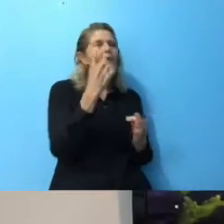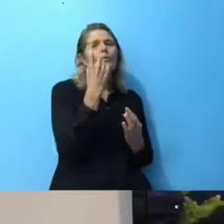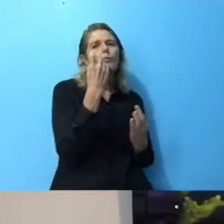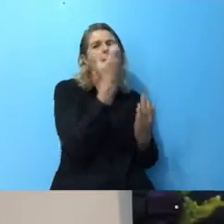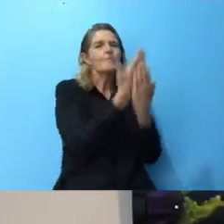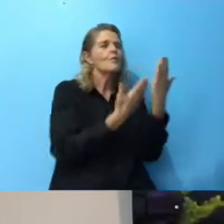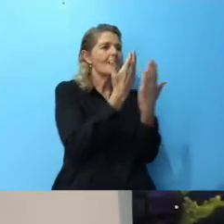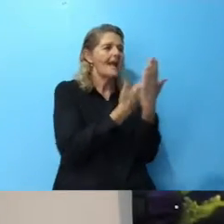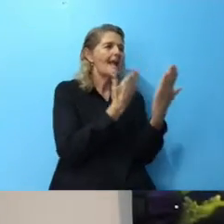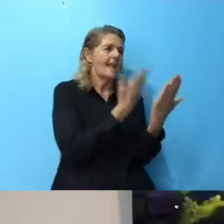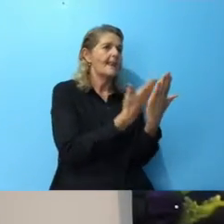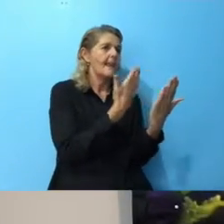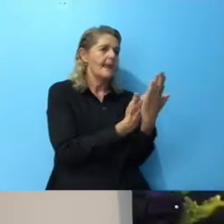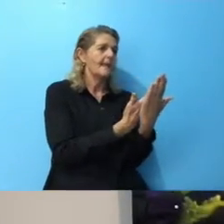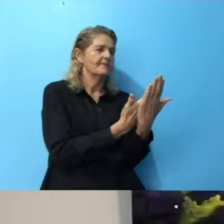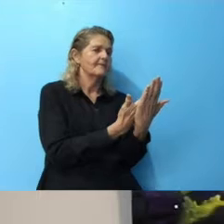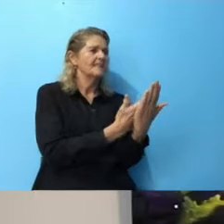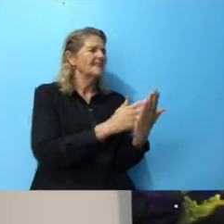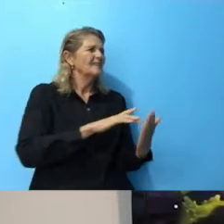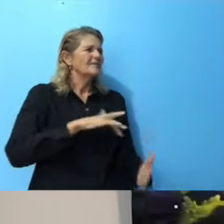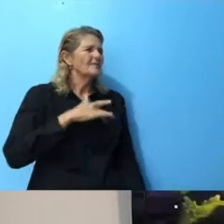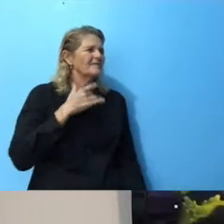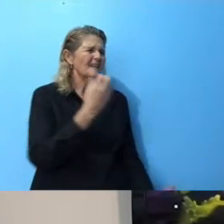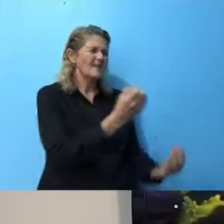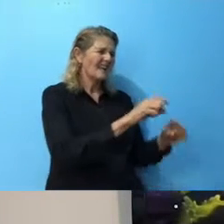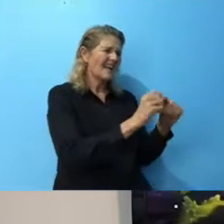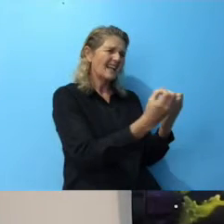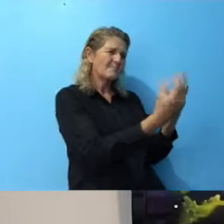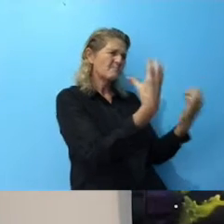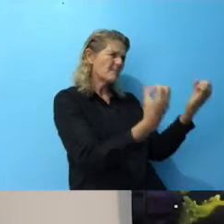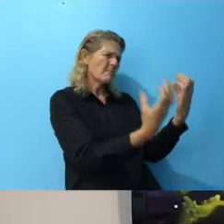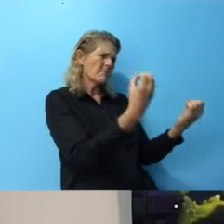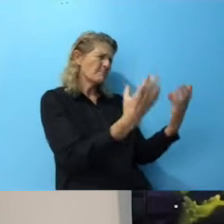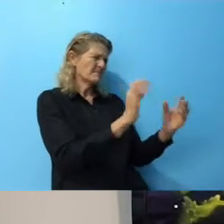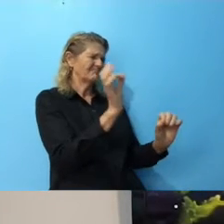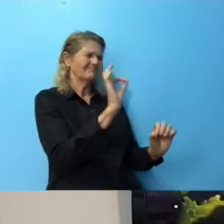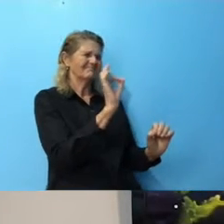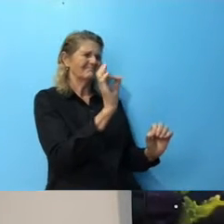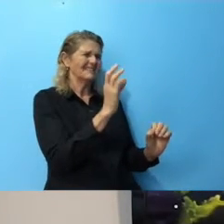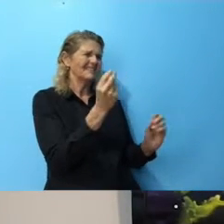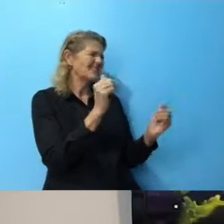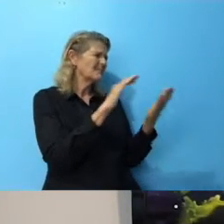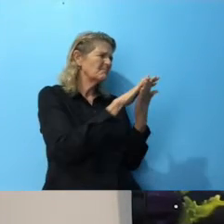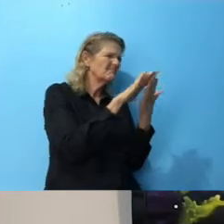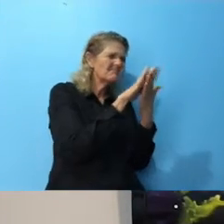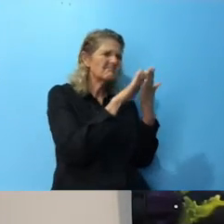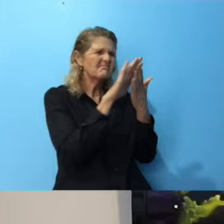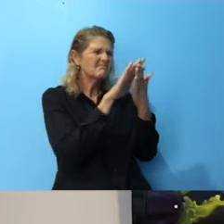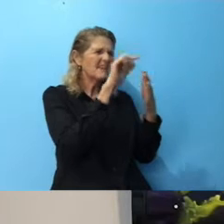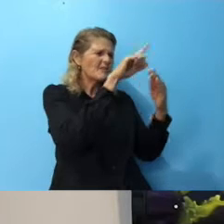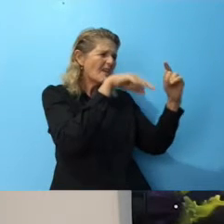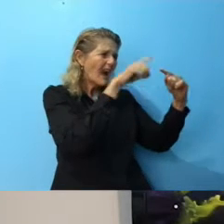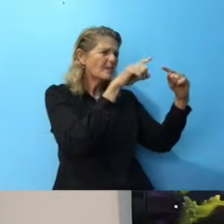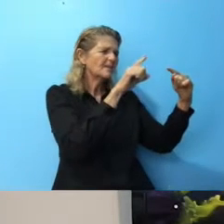more layer left. I really feel like these colours aren't popping forward enough. Some of them have blurred a little bit around the edges, so I just want to